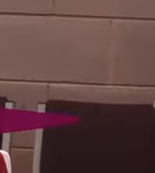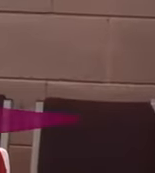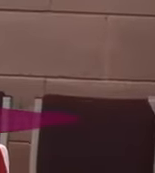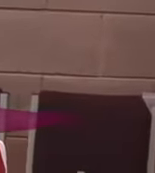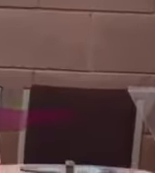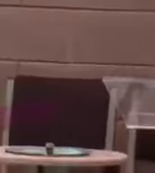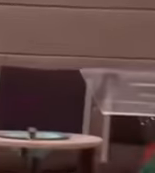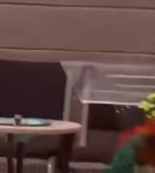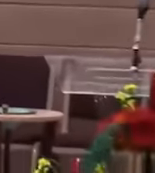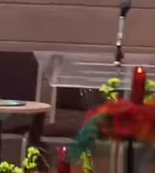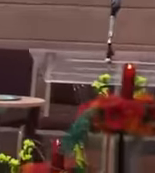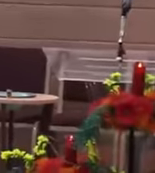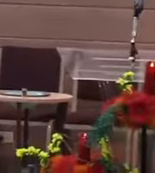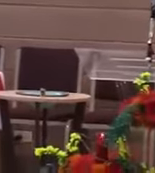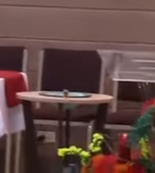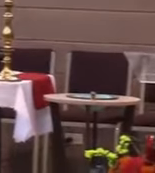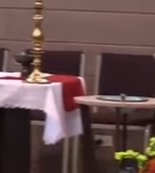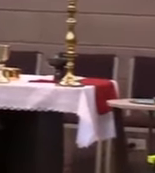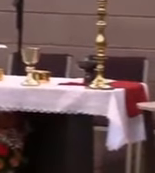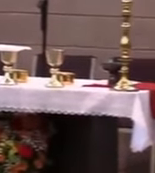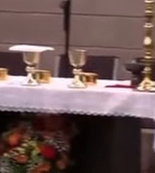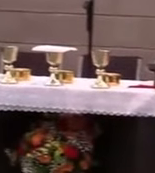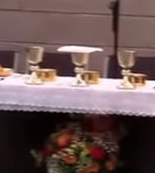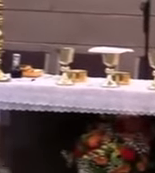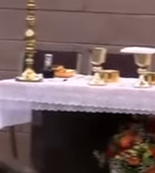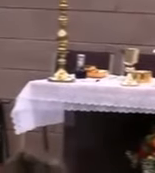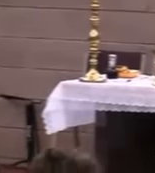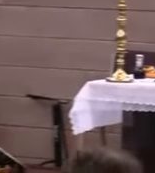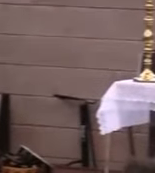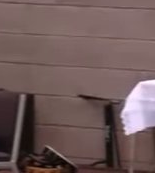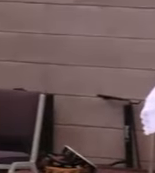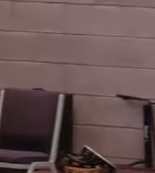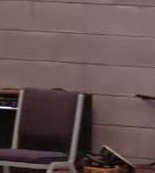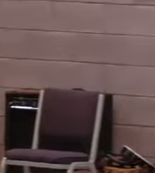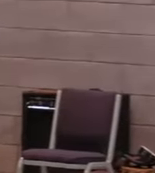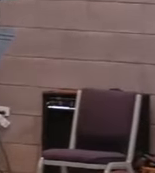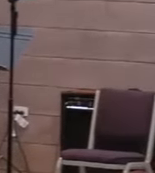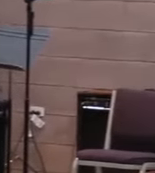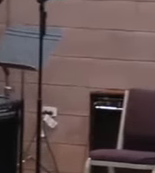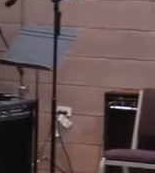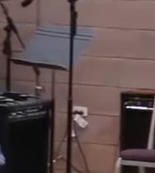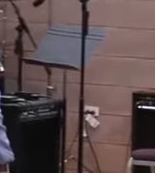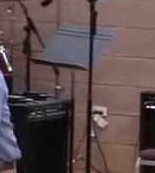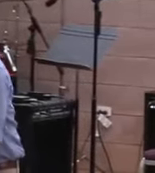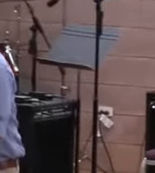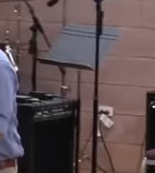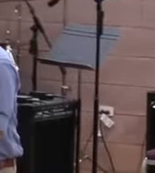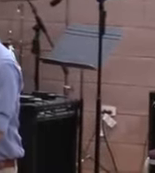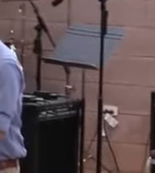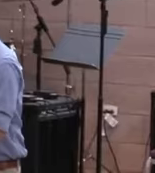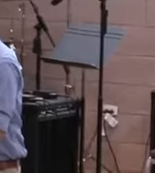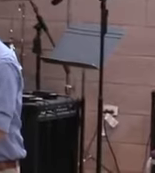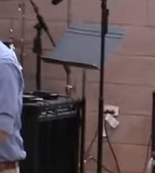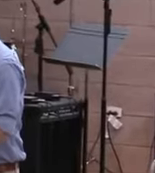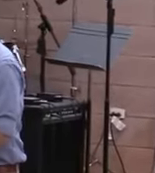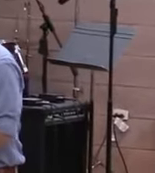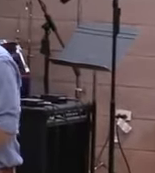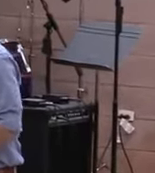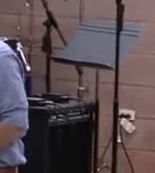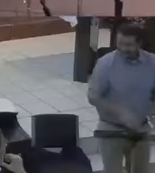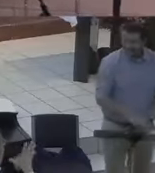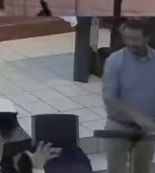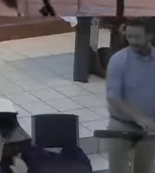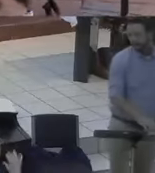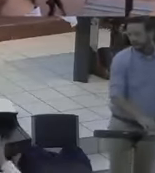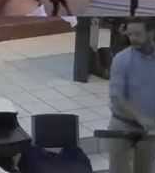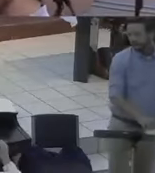Please remain standing, take your hymnal, and turn to page number 1. Immortal, invisible, God only wise. Page